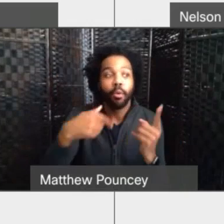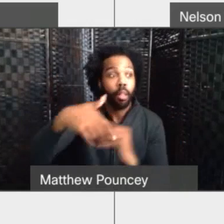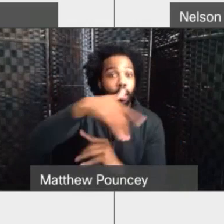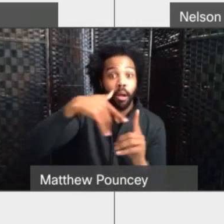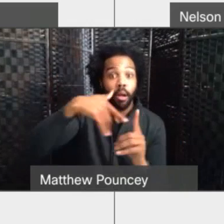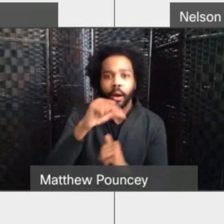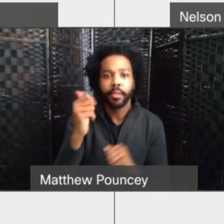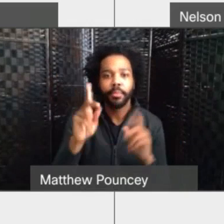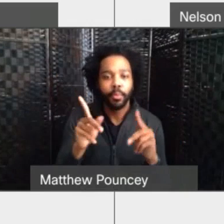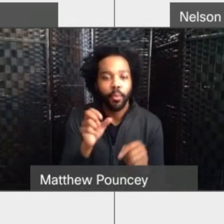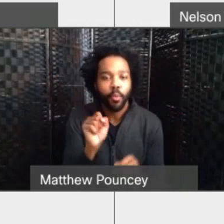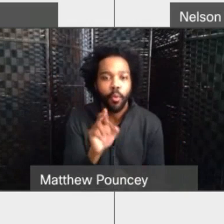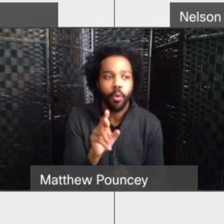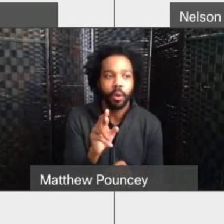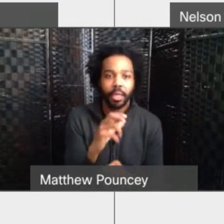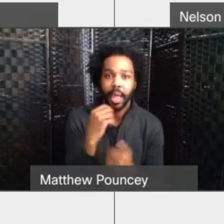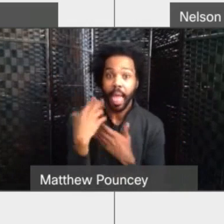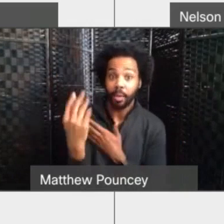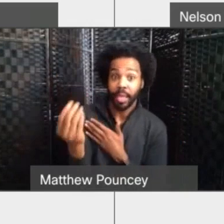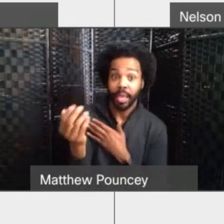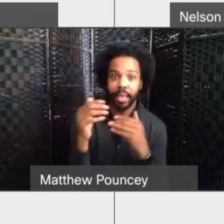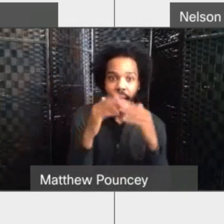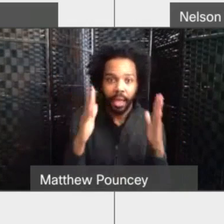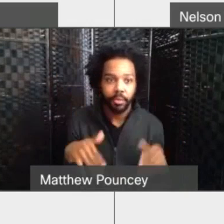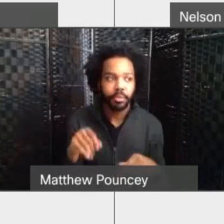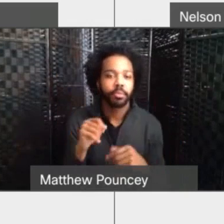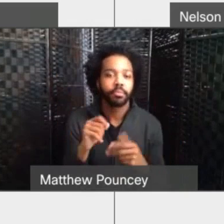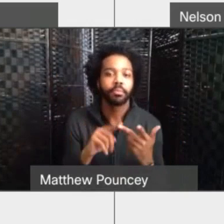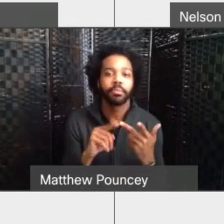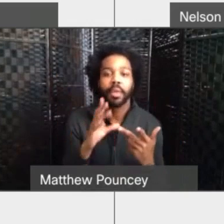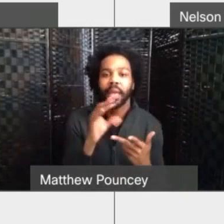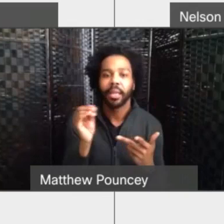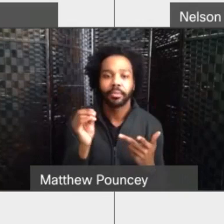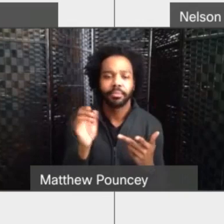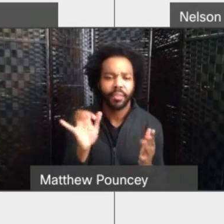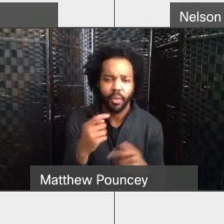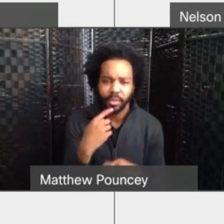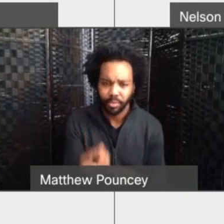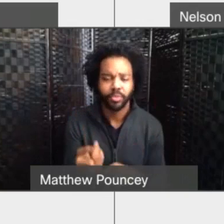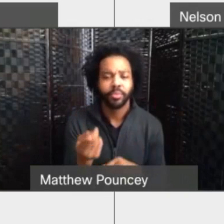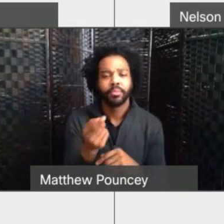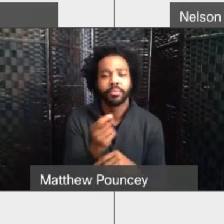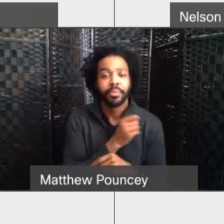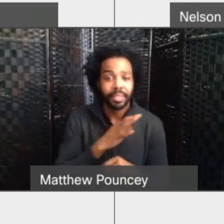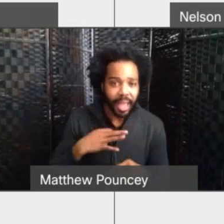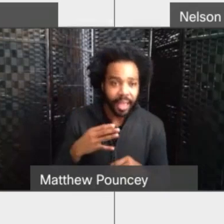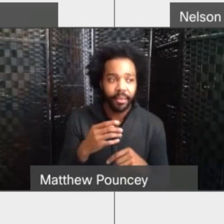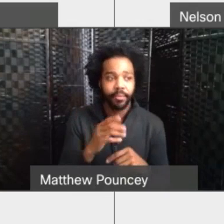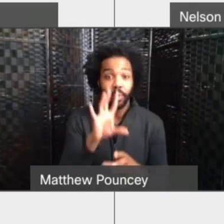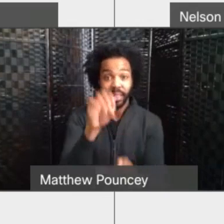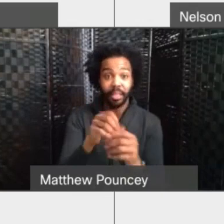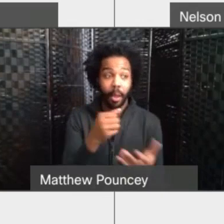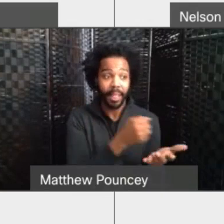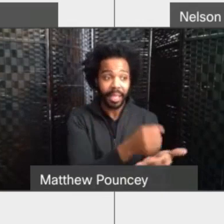people, around non-household members, and, as I said, for staff in our placements,